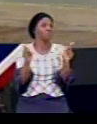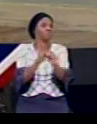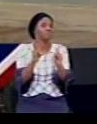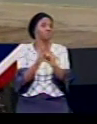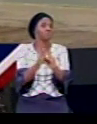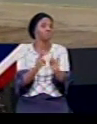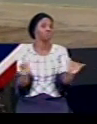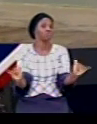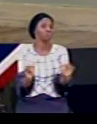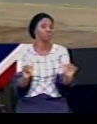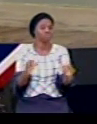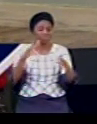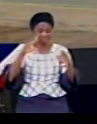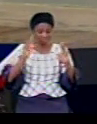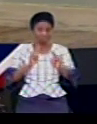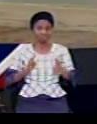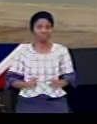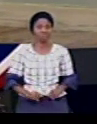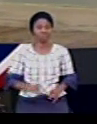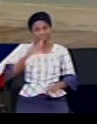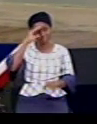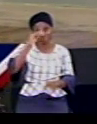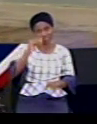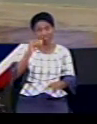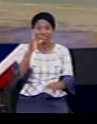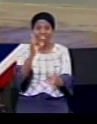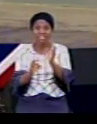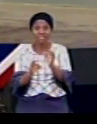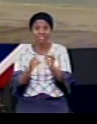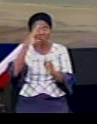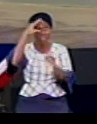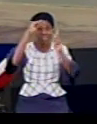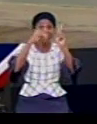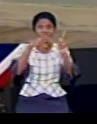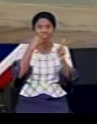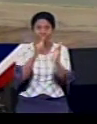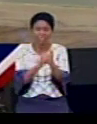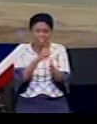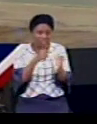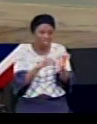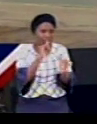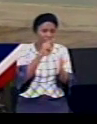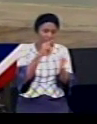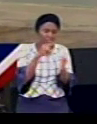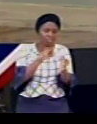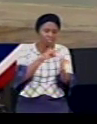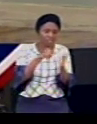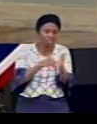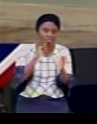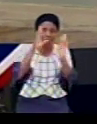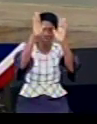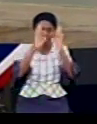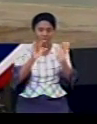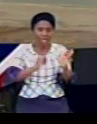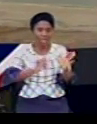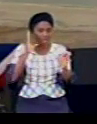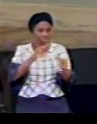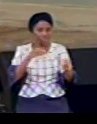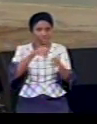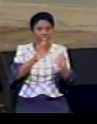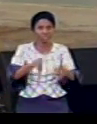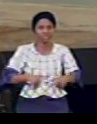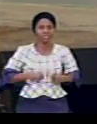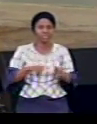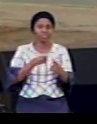said, this is the wonder I am going to perform in your life, and then he turns around and says,